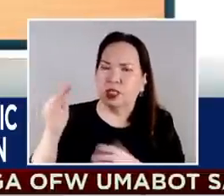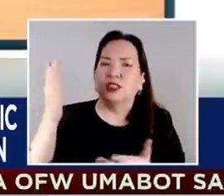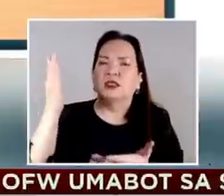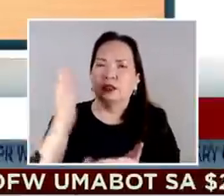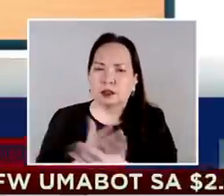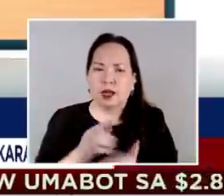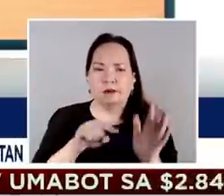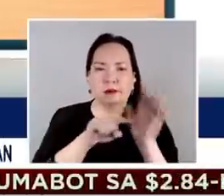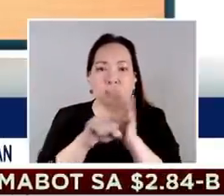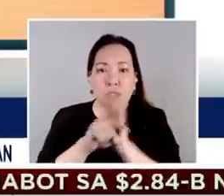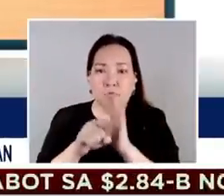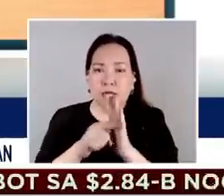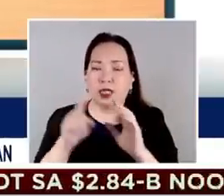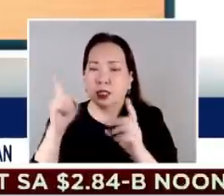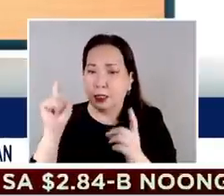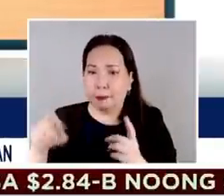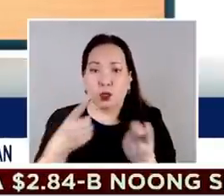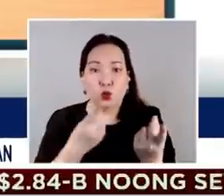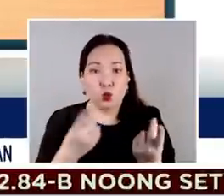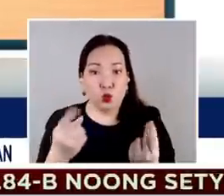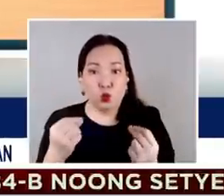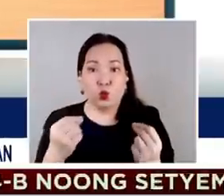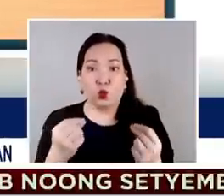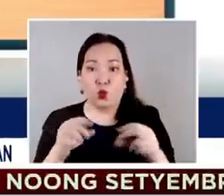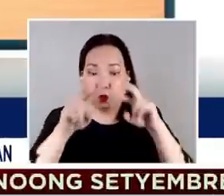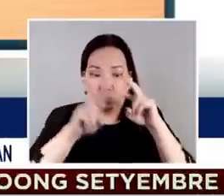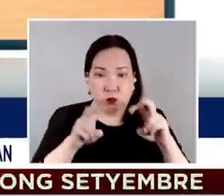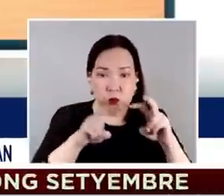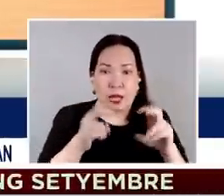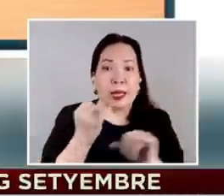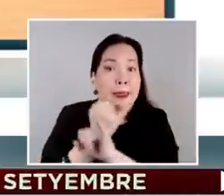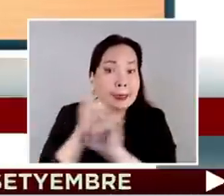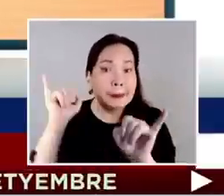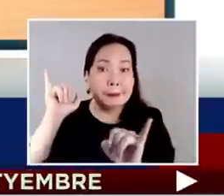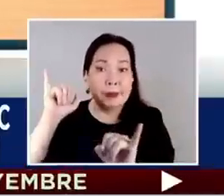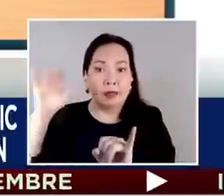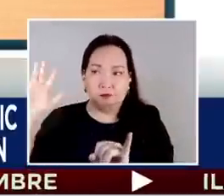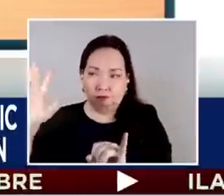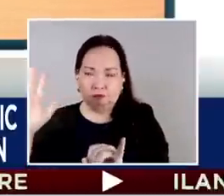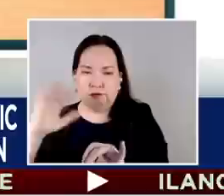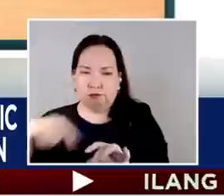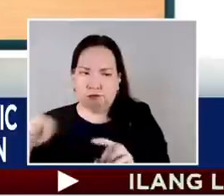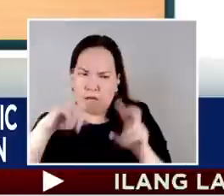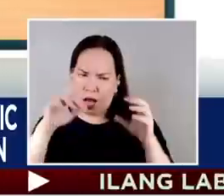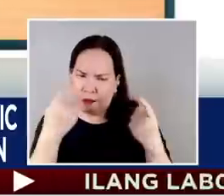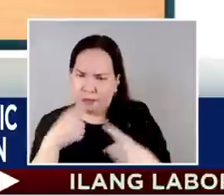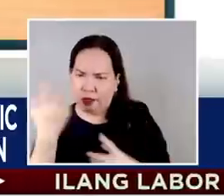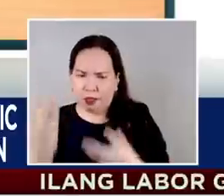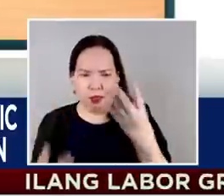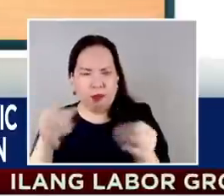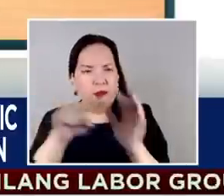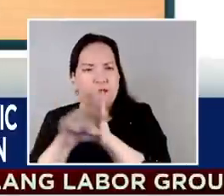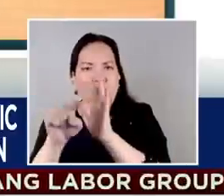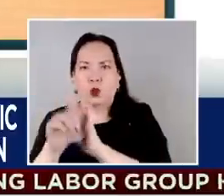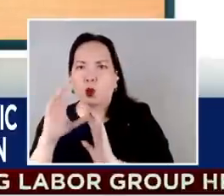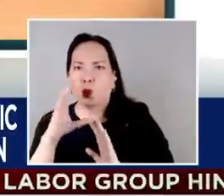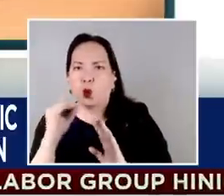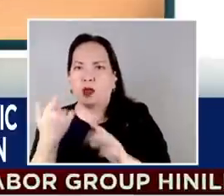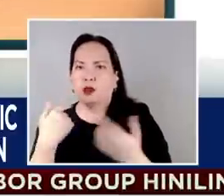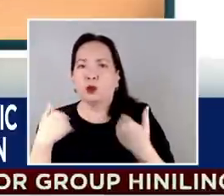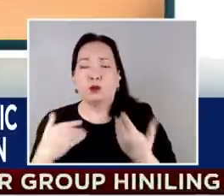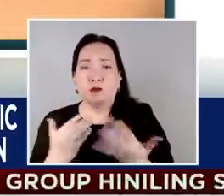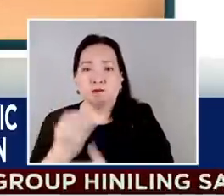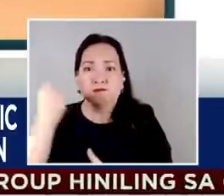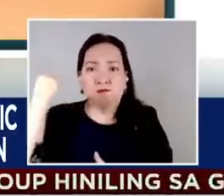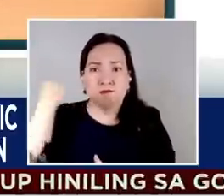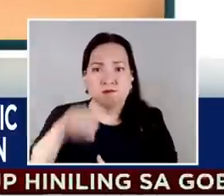and to investigate, to conduct independent investigations on the extrajudicial killings and other human rights